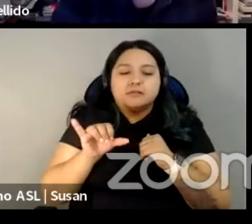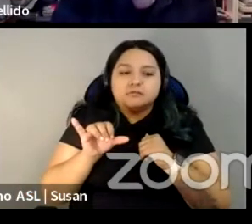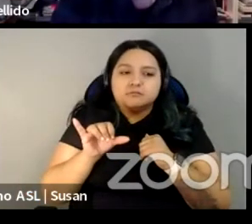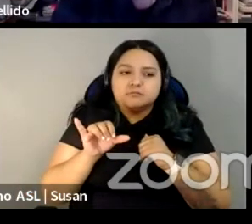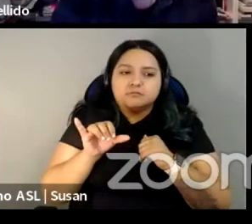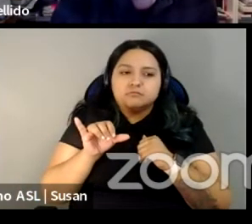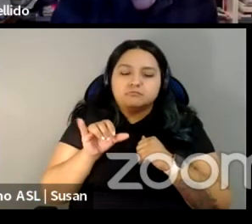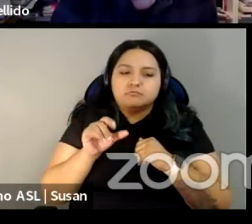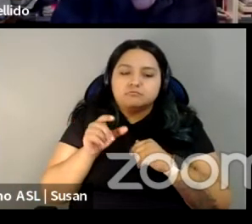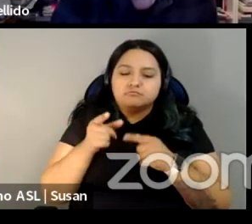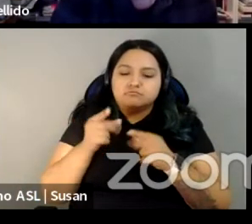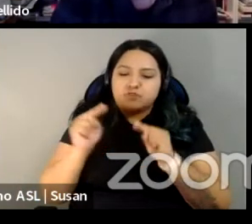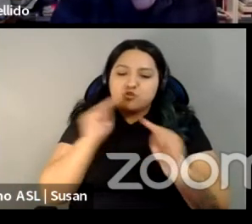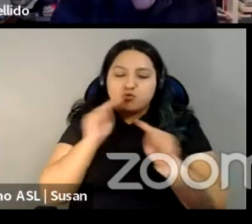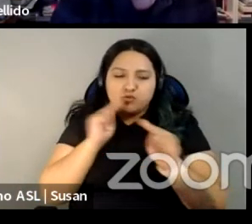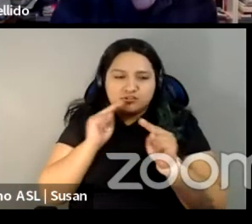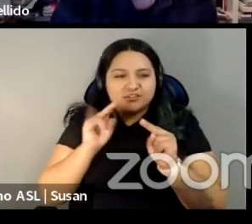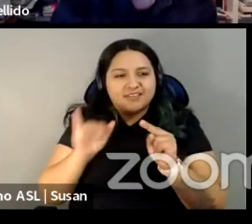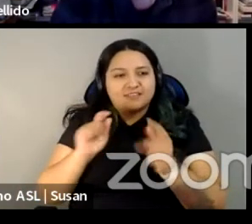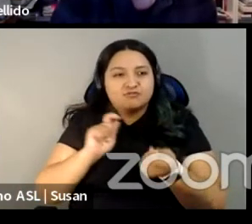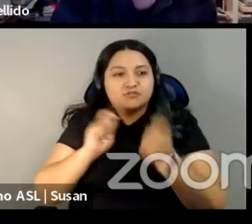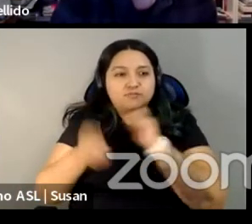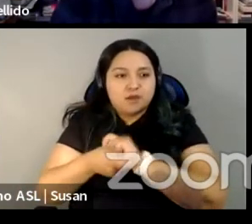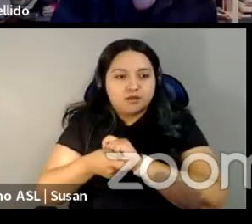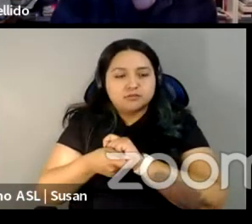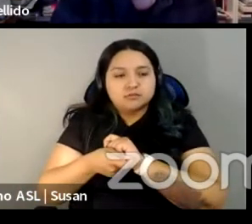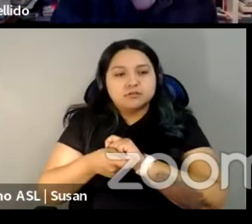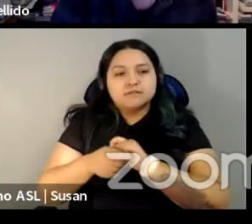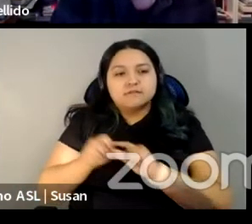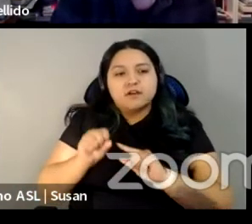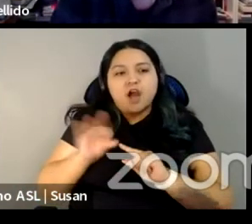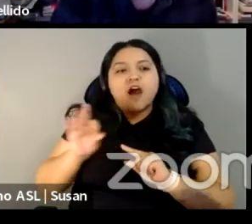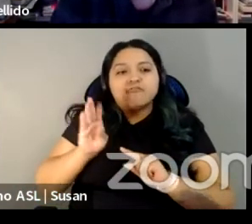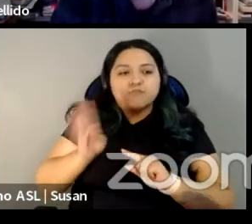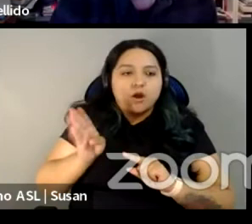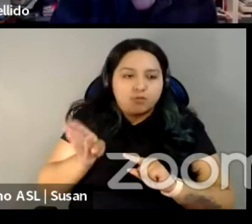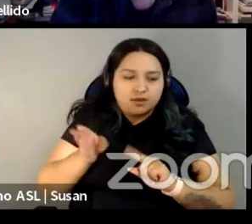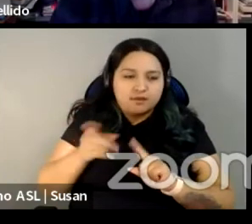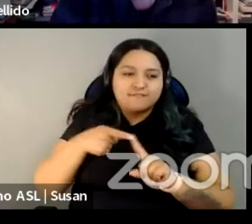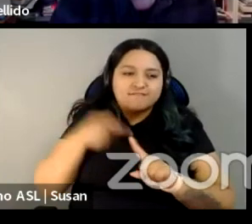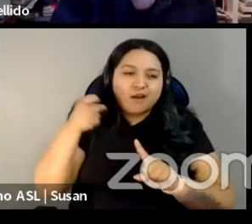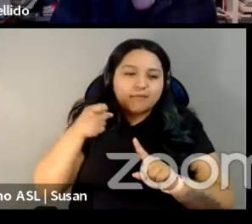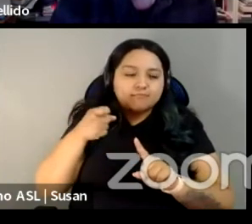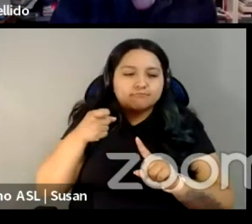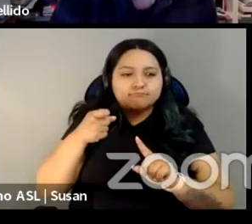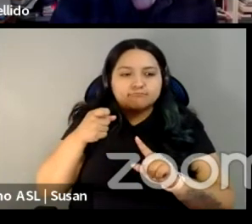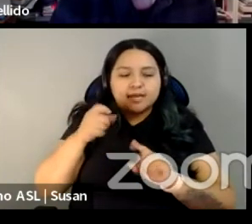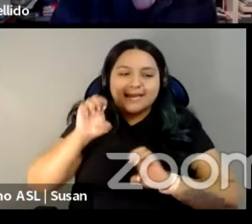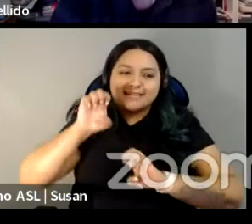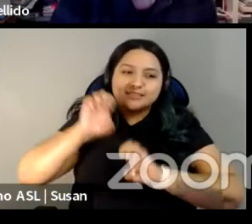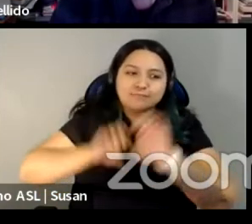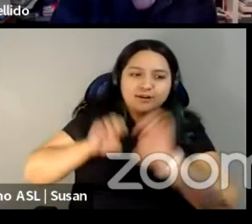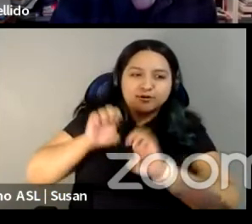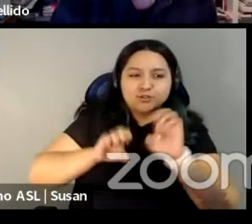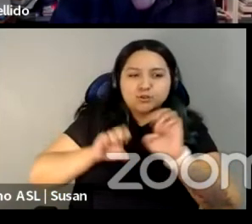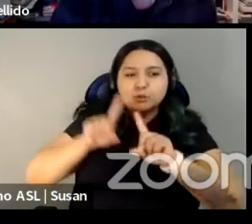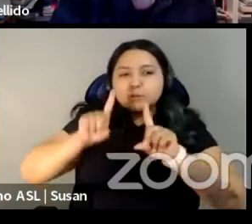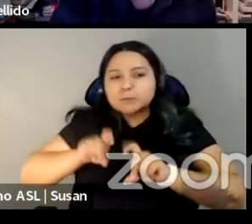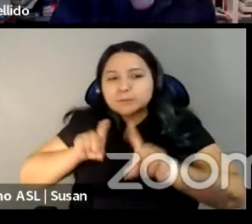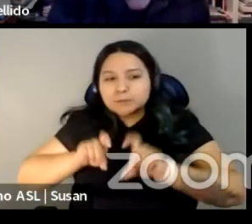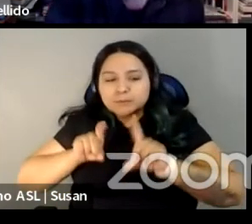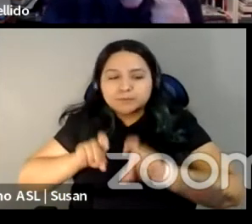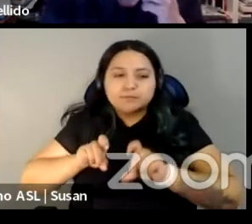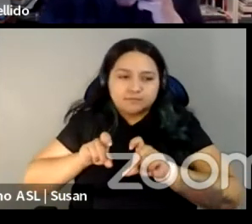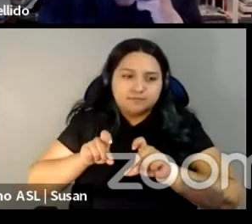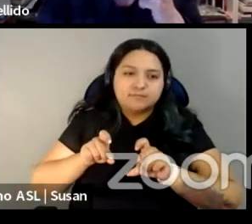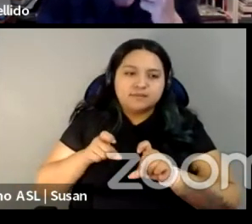negotiated in response to the transformation of off-Broadway from an experimental non-commercial playgrounding, and you of course cite